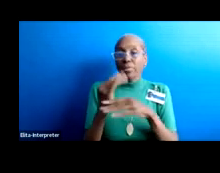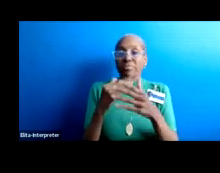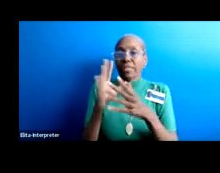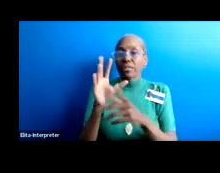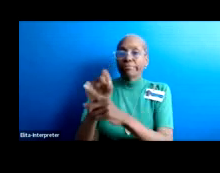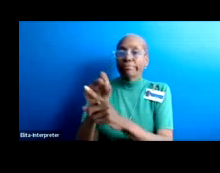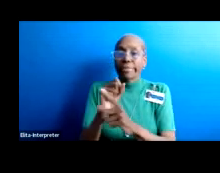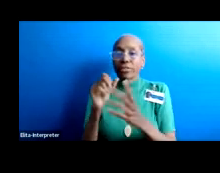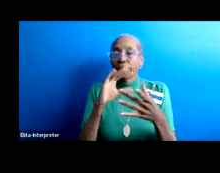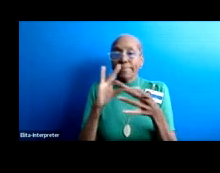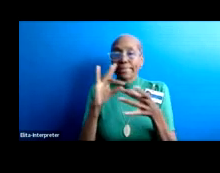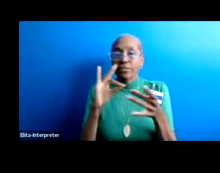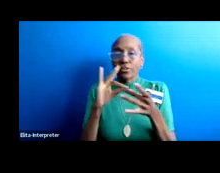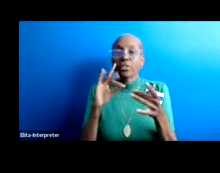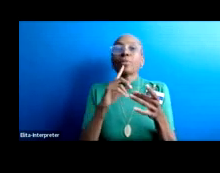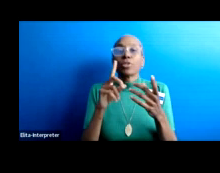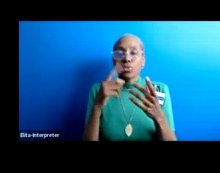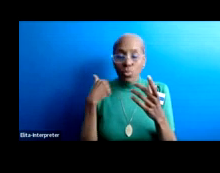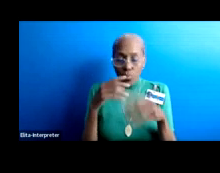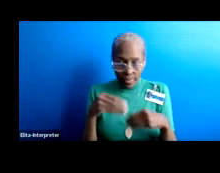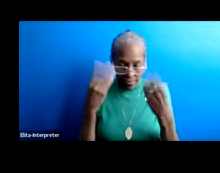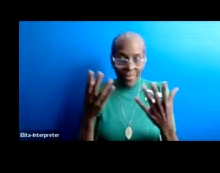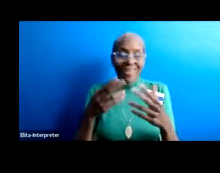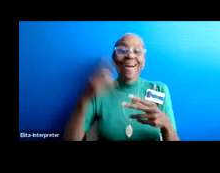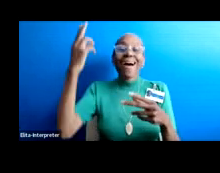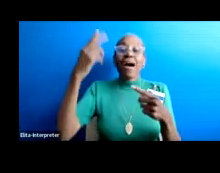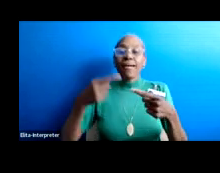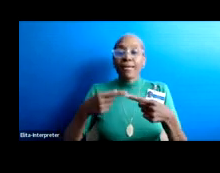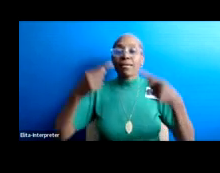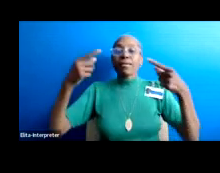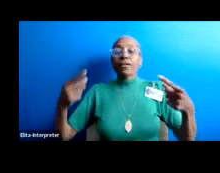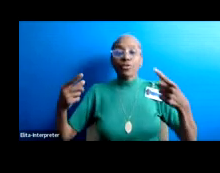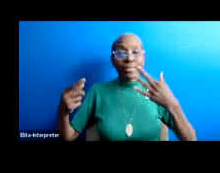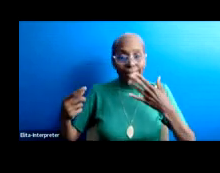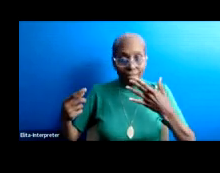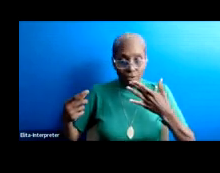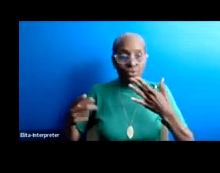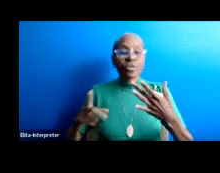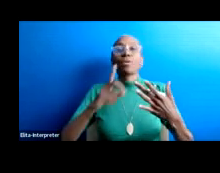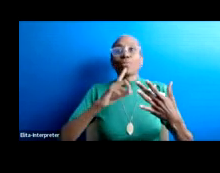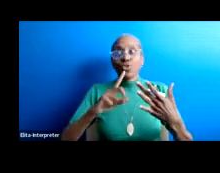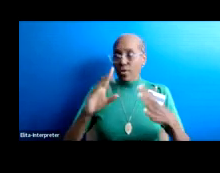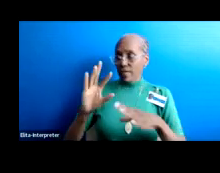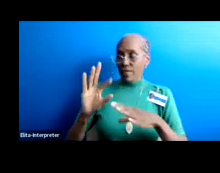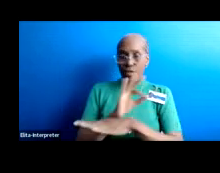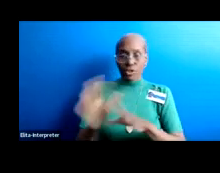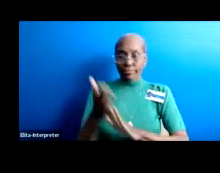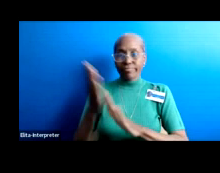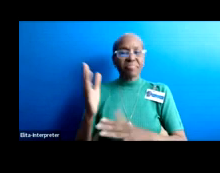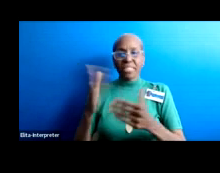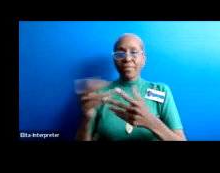message. So we want to make sure that we are providing that high contrast and making sure that it's functional, even if it's black and